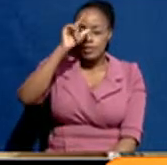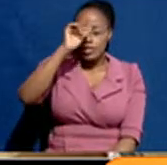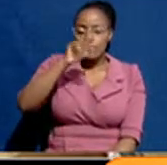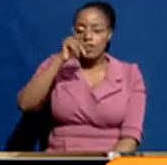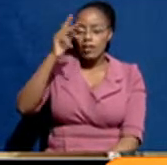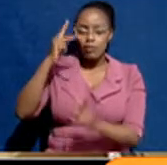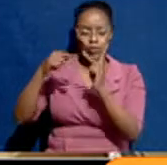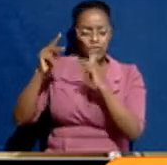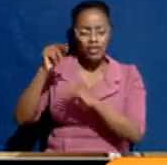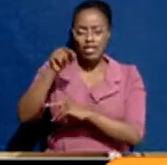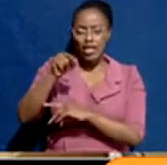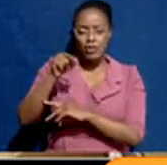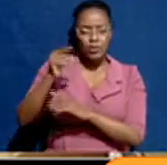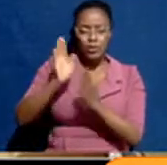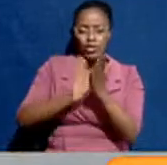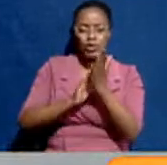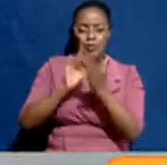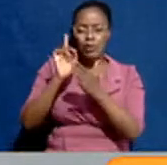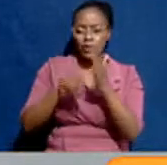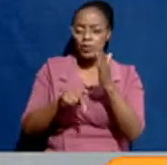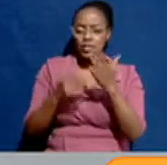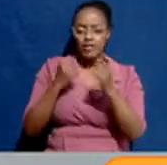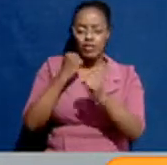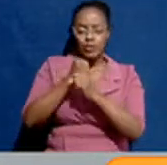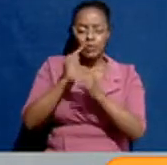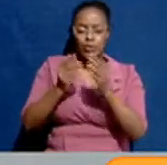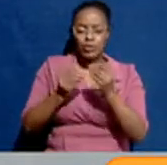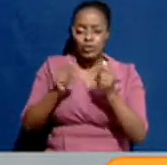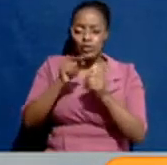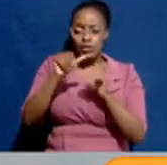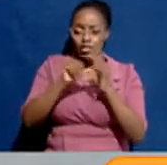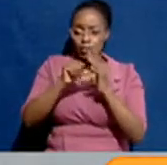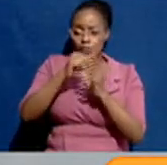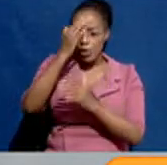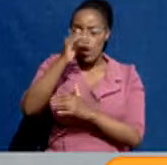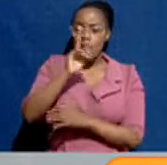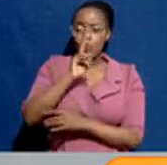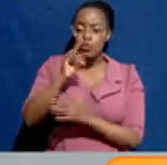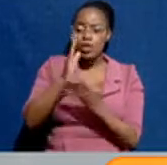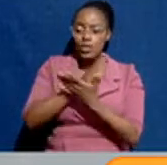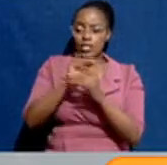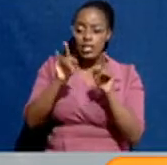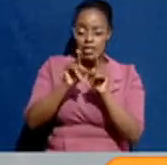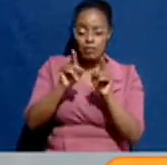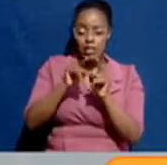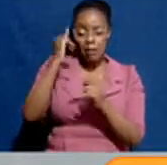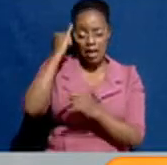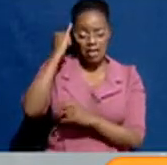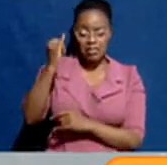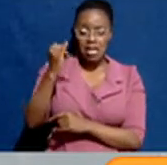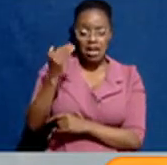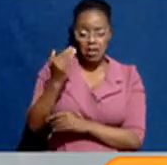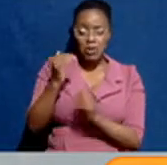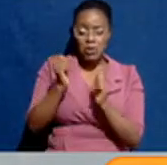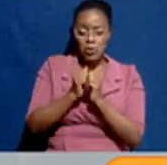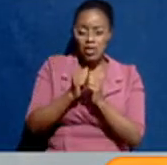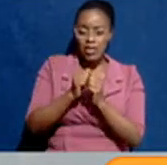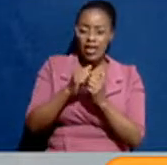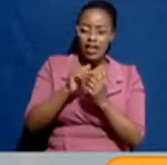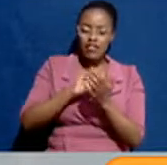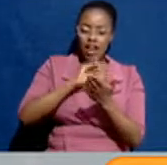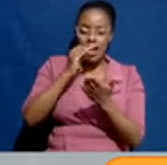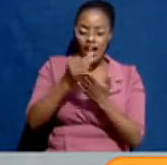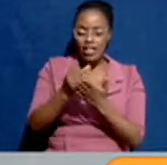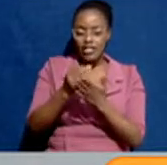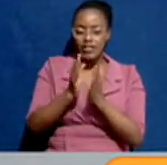Governor, Professor, what do you recommend to deal with these issues here? Because I'm sure you share almost the same issues. Late disbursement of funds,